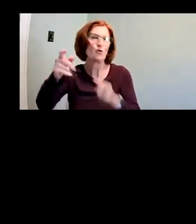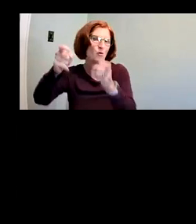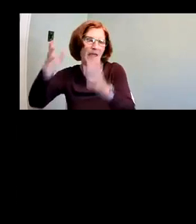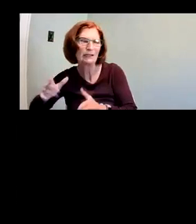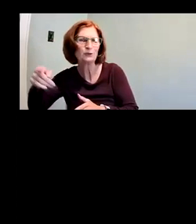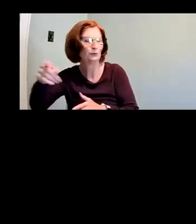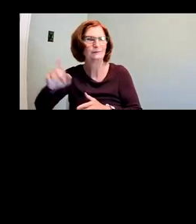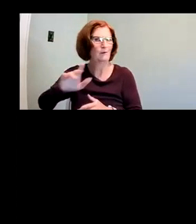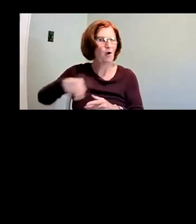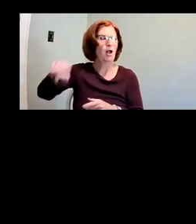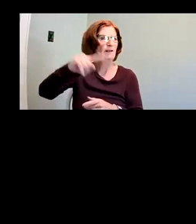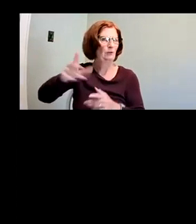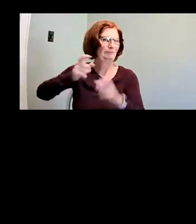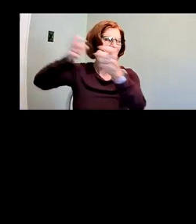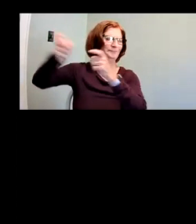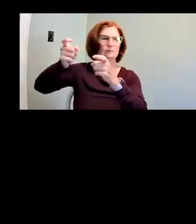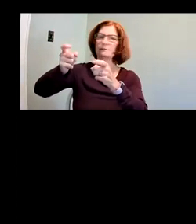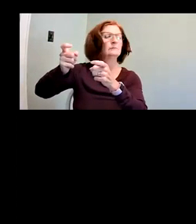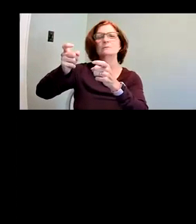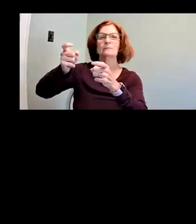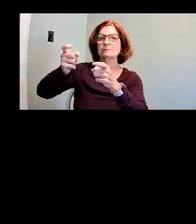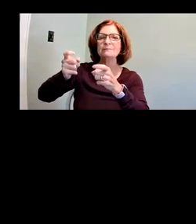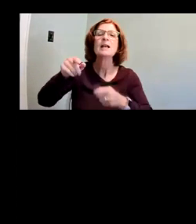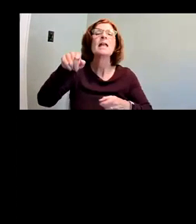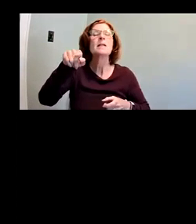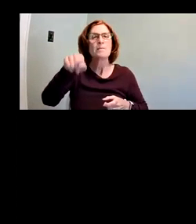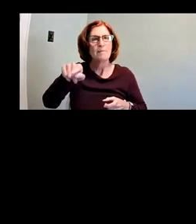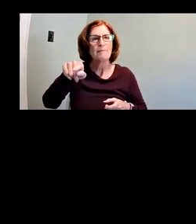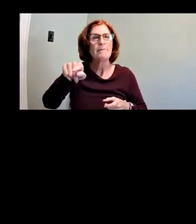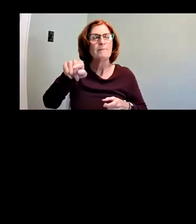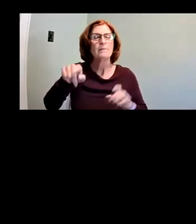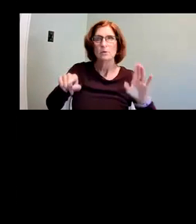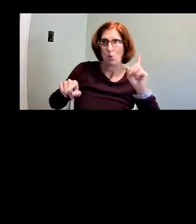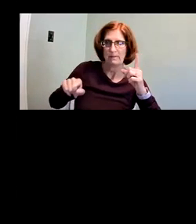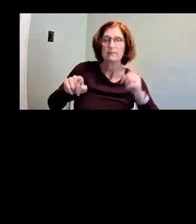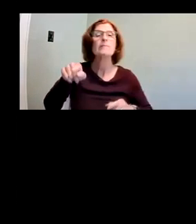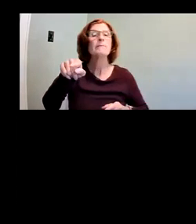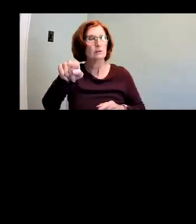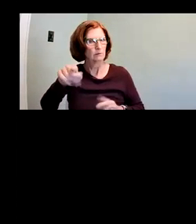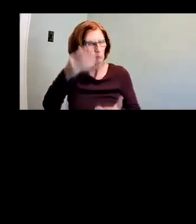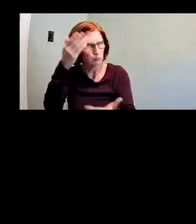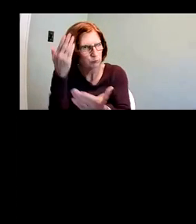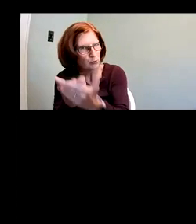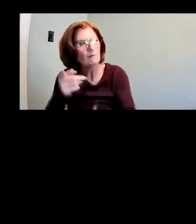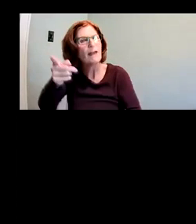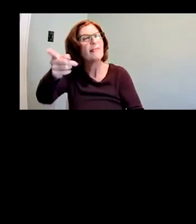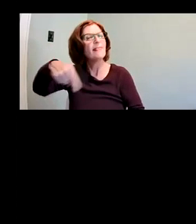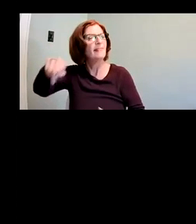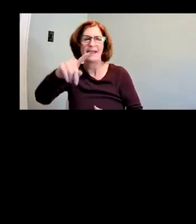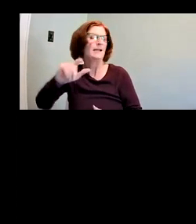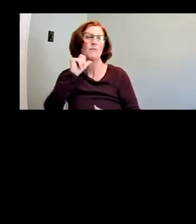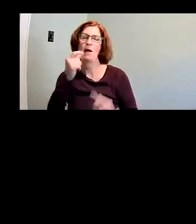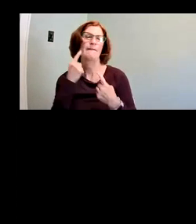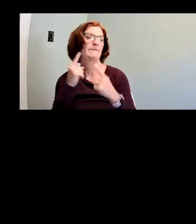Hill Fund, and the lead CDC have been proven— Phyllis, you've got 1 minute left. Right, have been proven to be